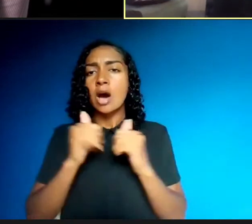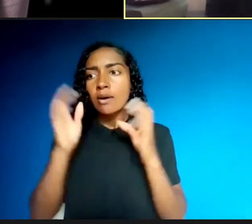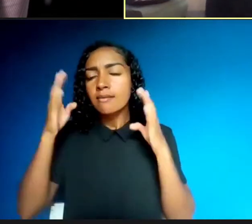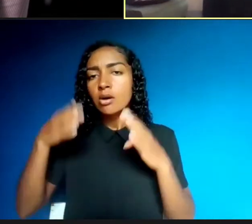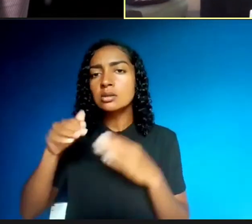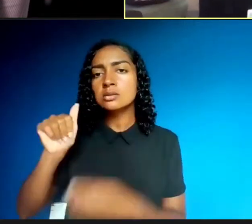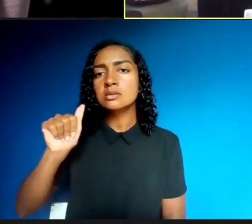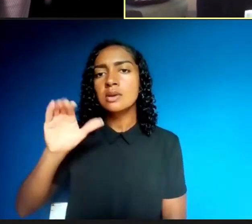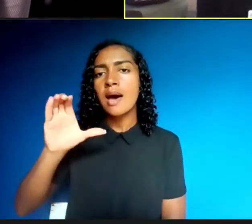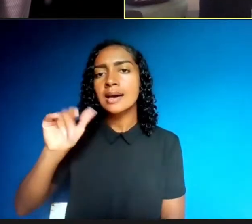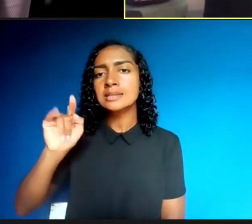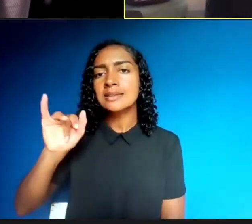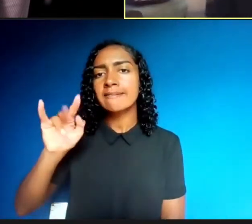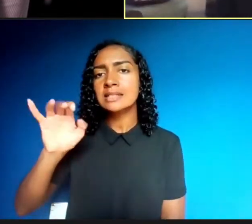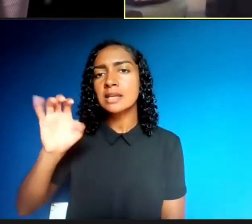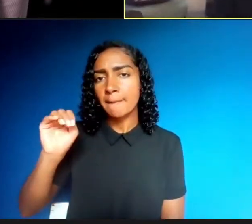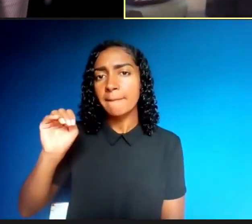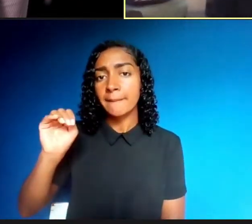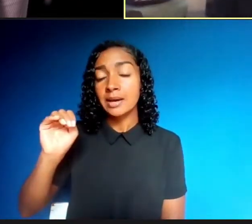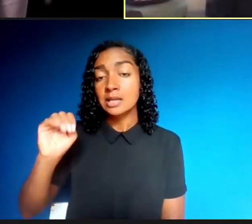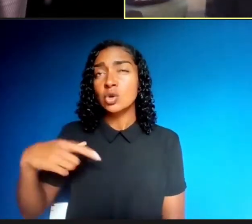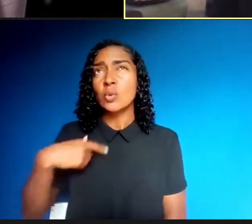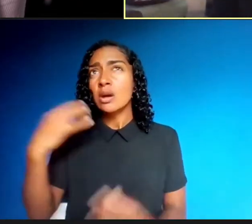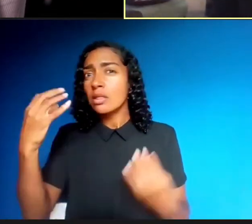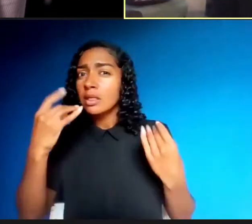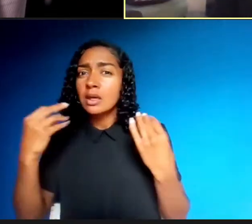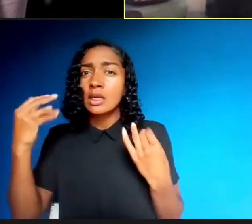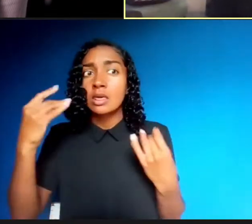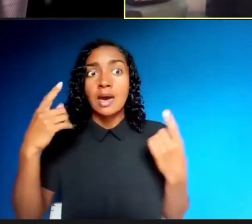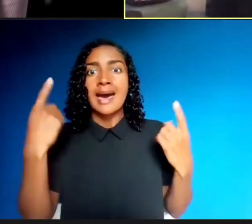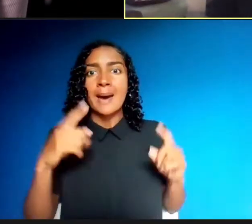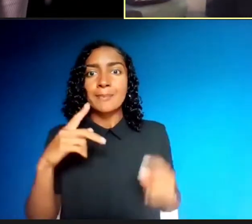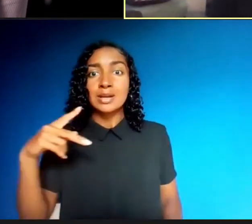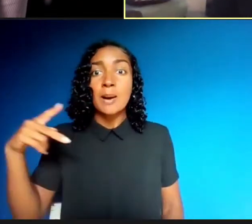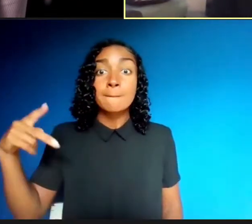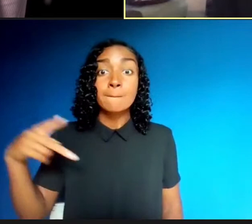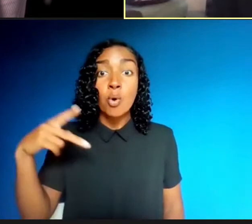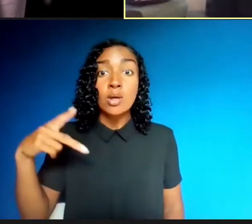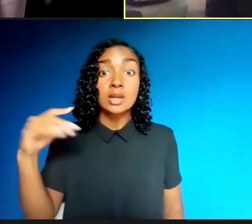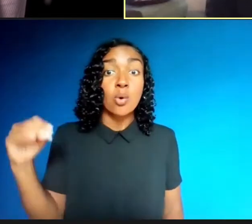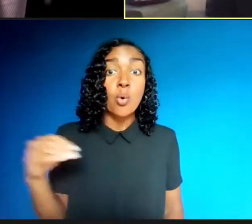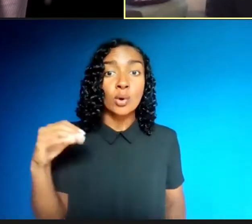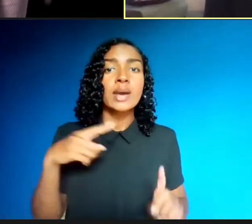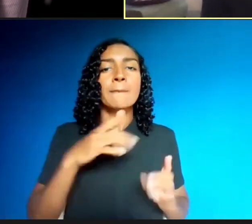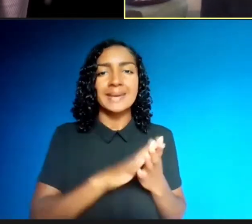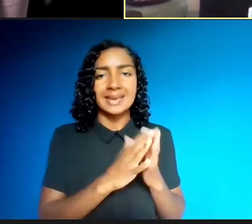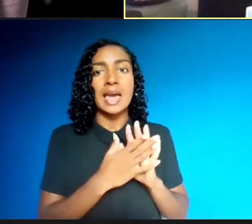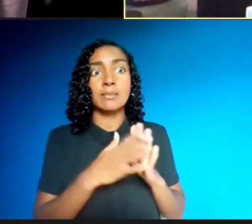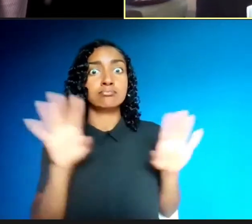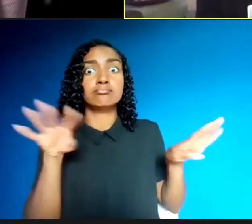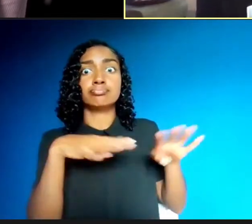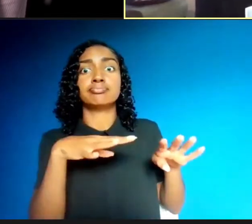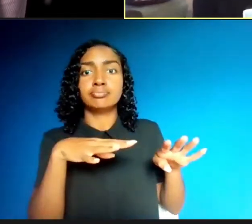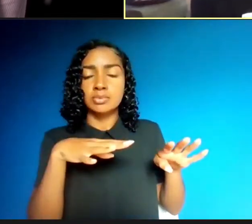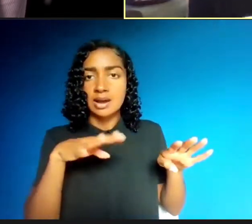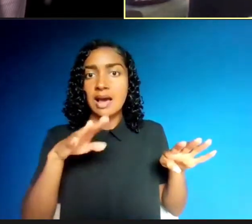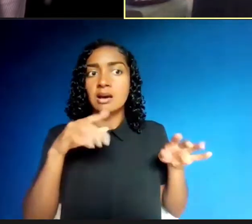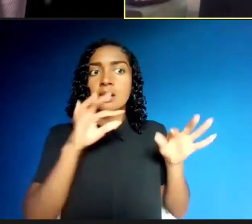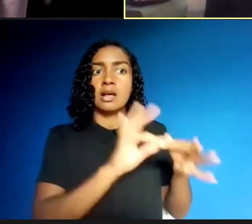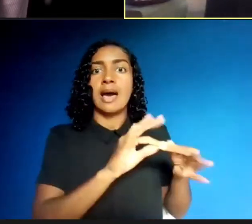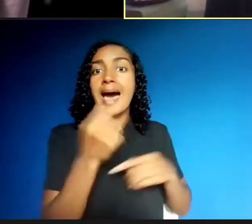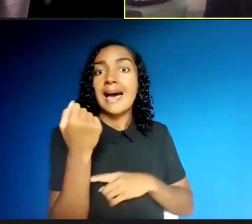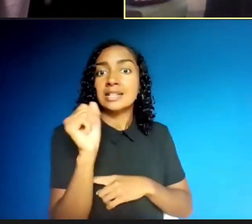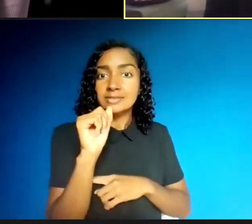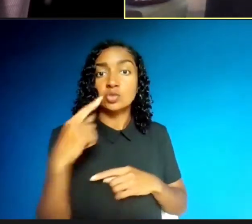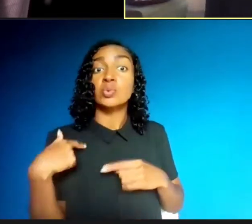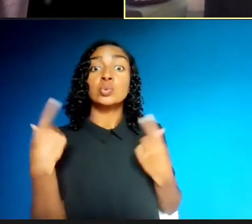we were sort of conceiving this, Portland became like sort of the America's hub of activism, or as far as in the media. So we went to Portland and shot an episode